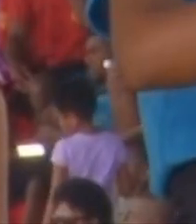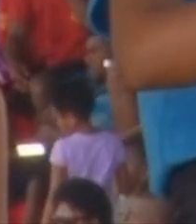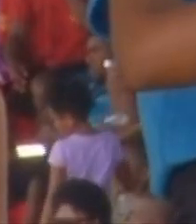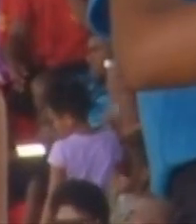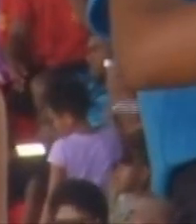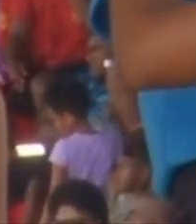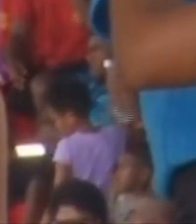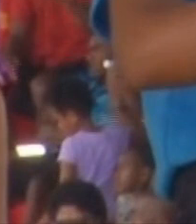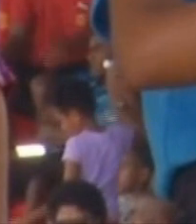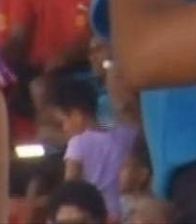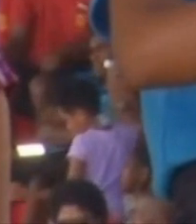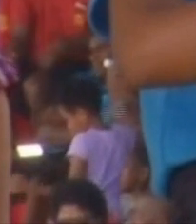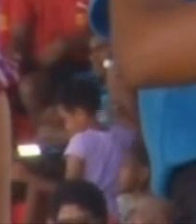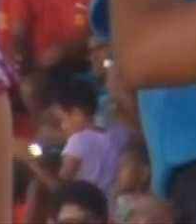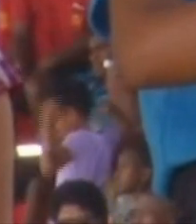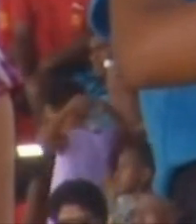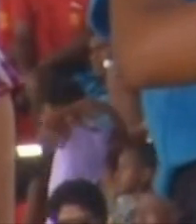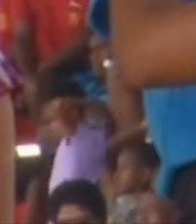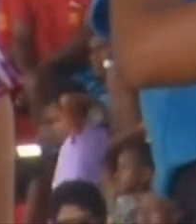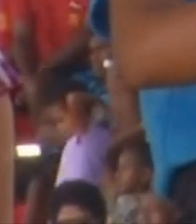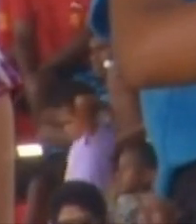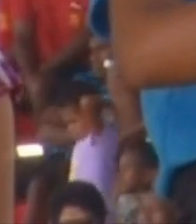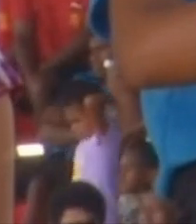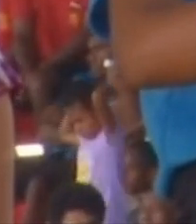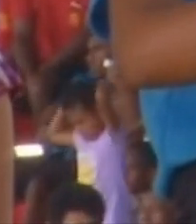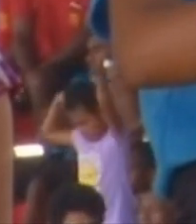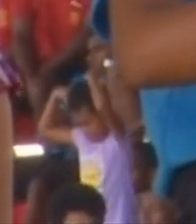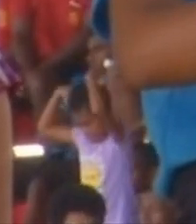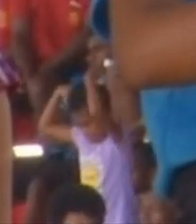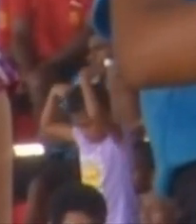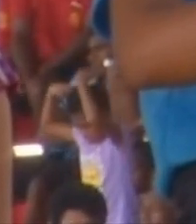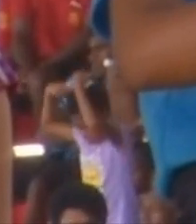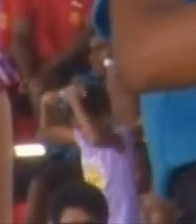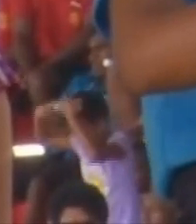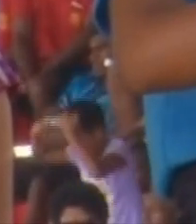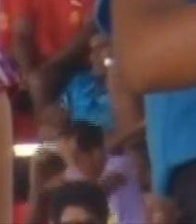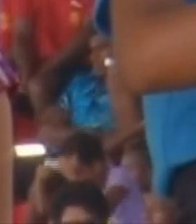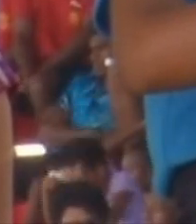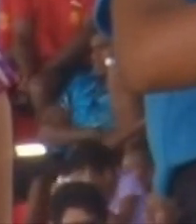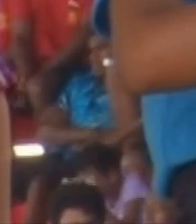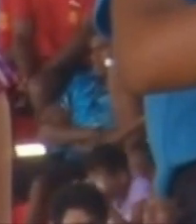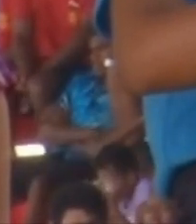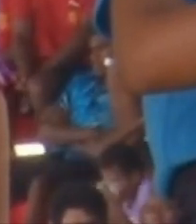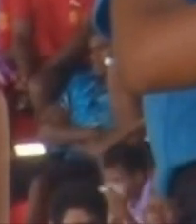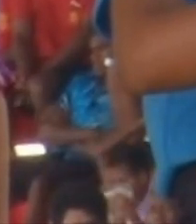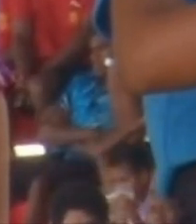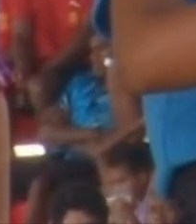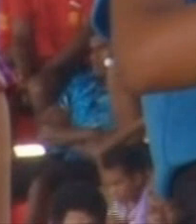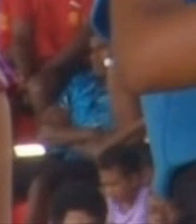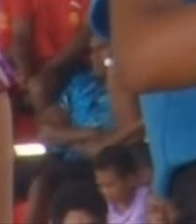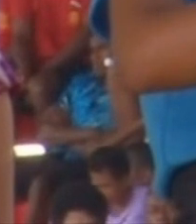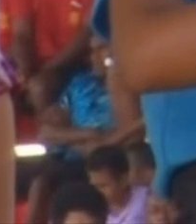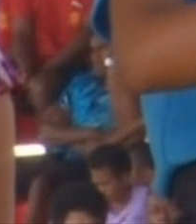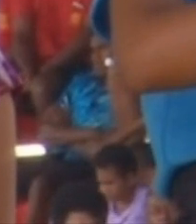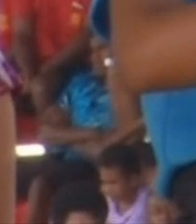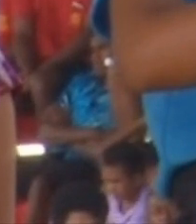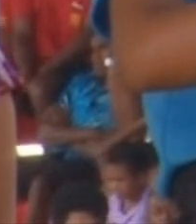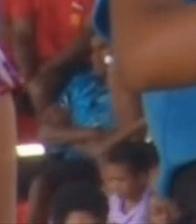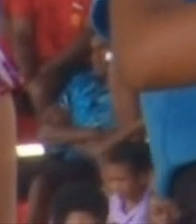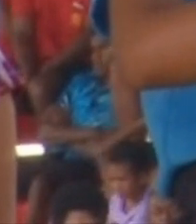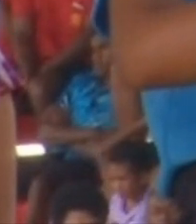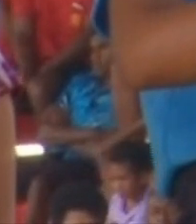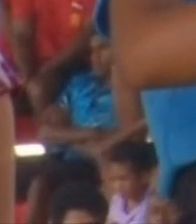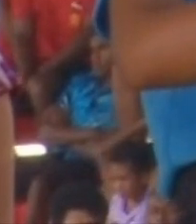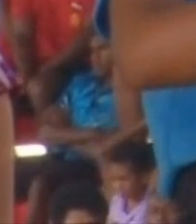Equality amongst all Fijians is most appealing in the Fijian constitution. Either rich or poor, white or black,